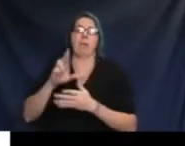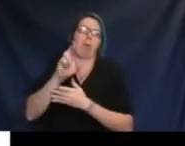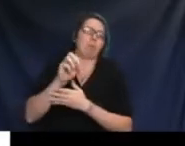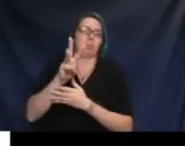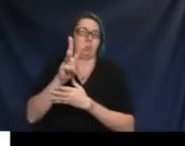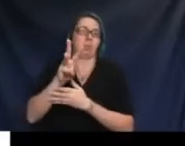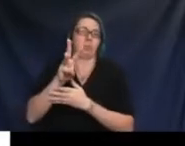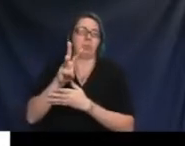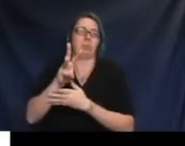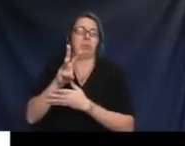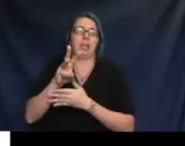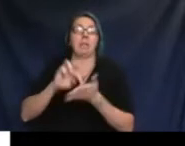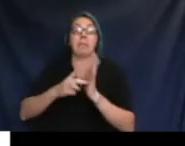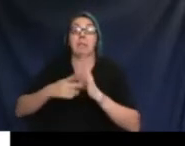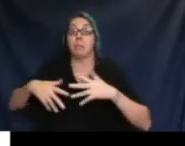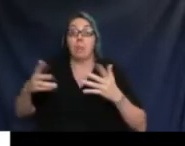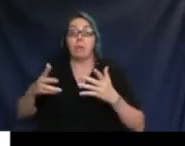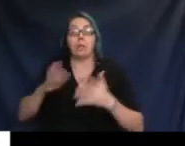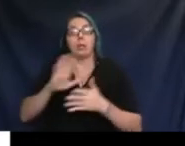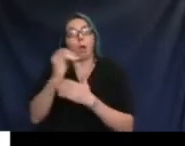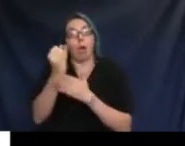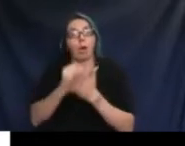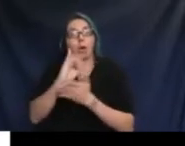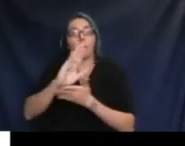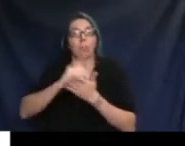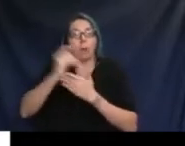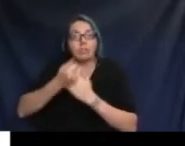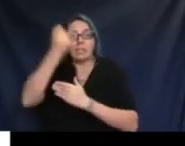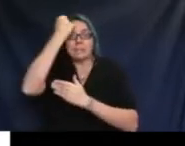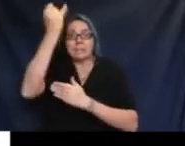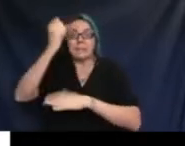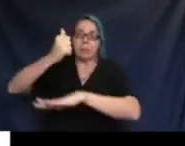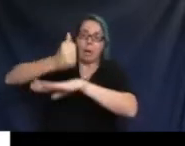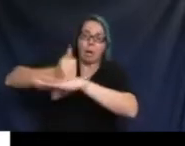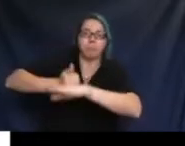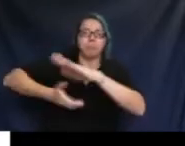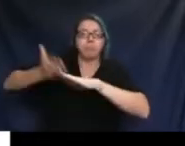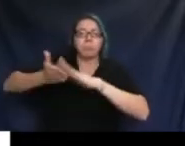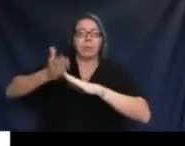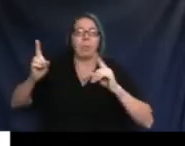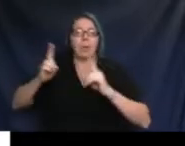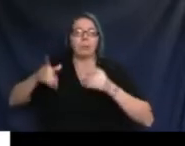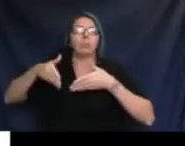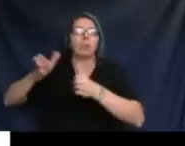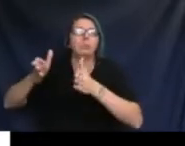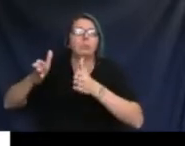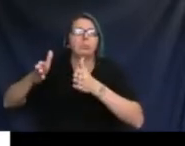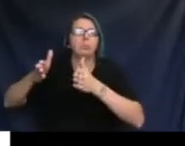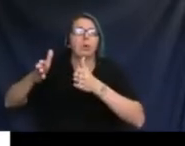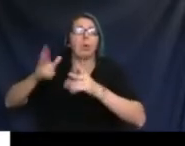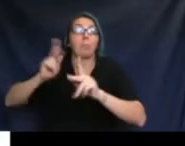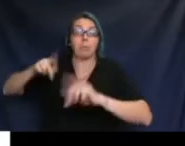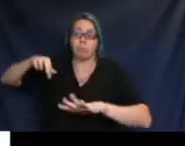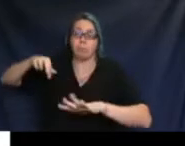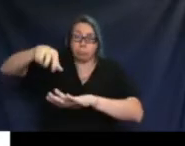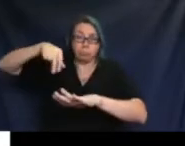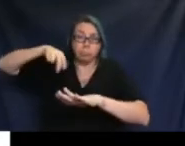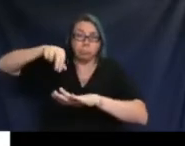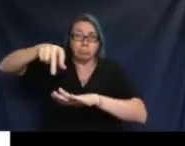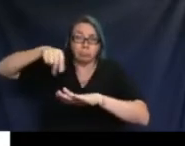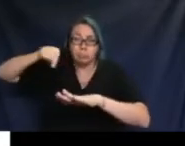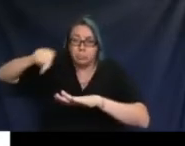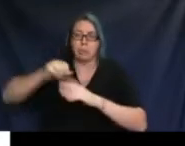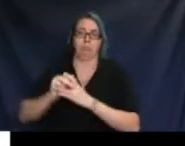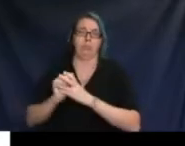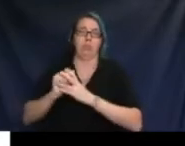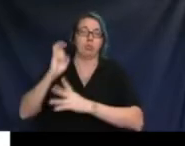roads, streets, sidewalks, and laneways that are managed by Transportation Division. It's a very specific